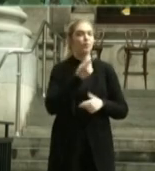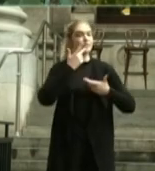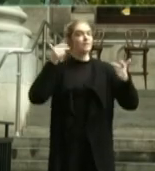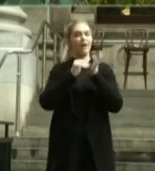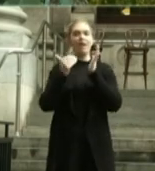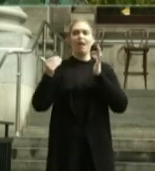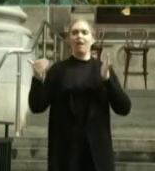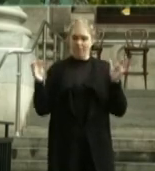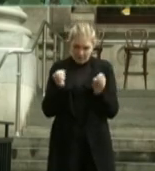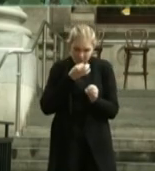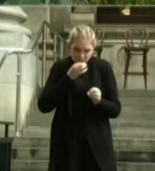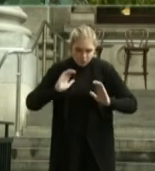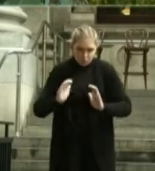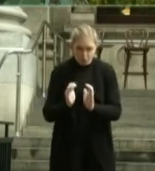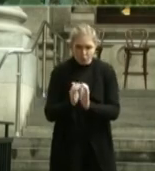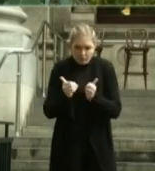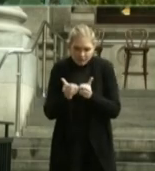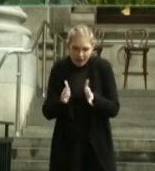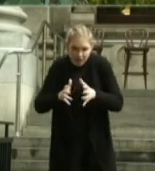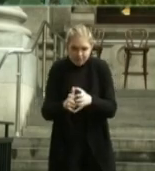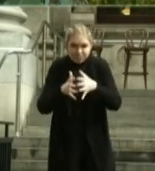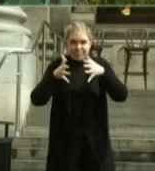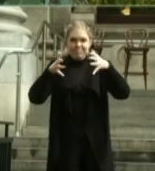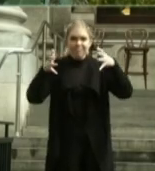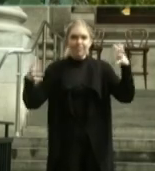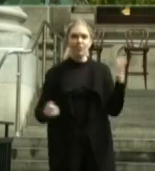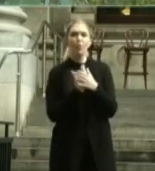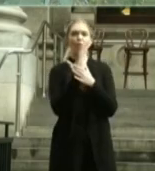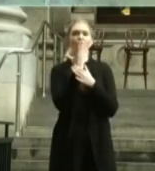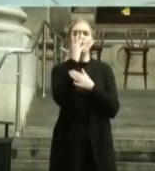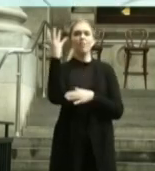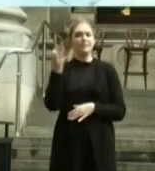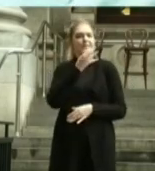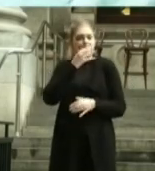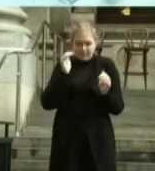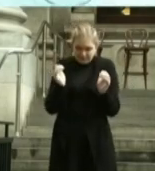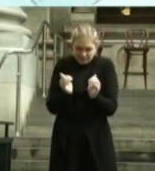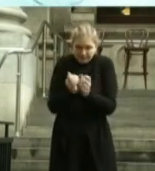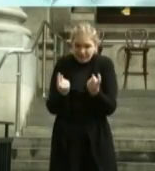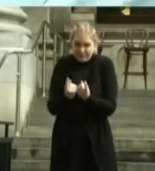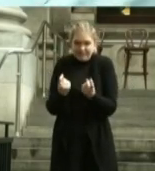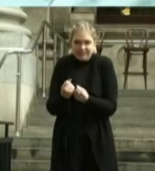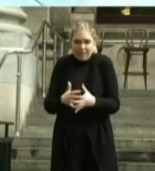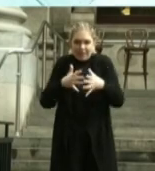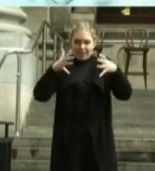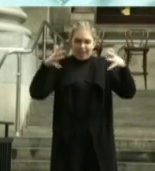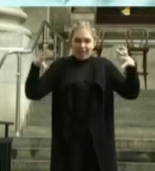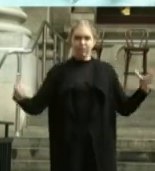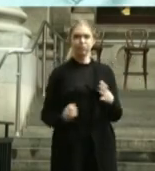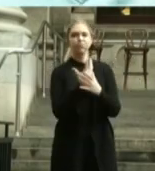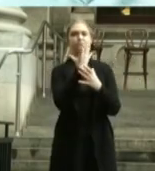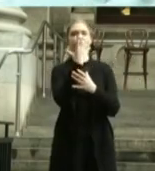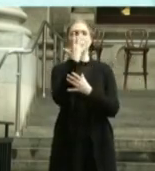sing. From little things, big things grow. From little things,